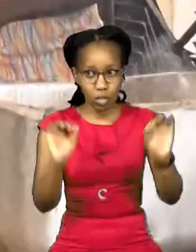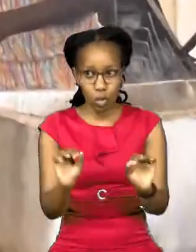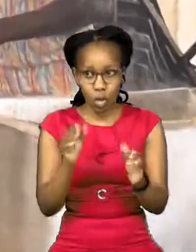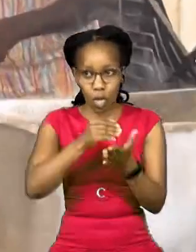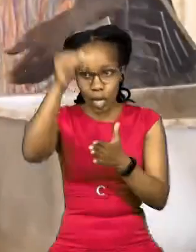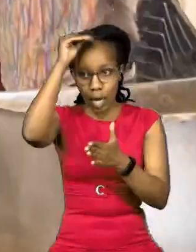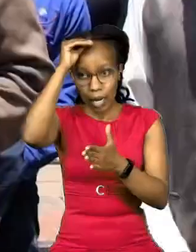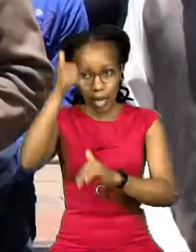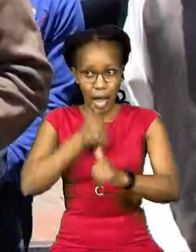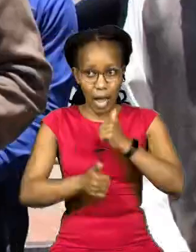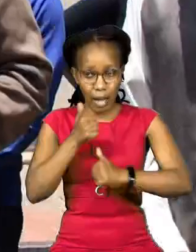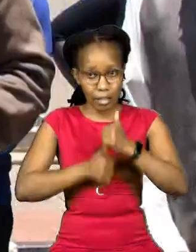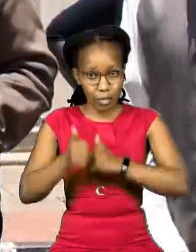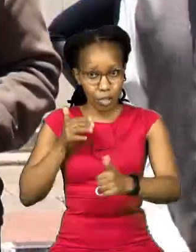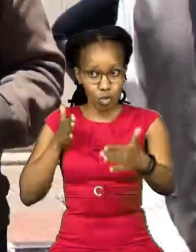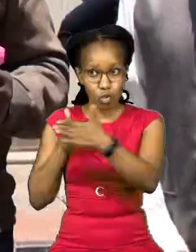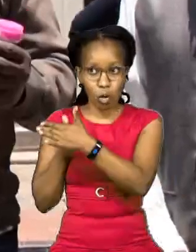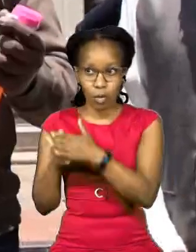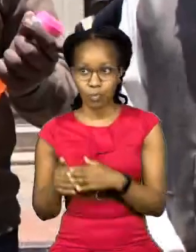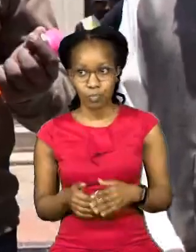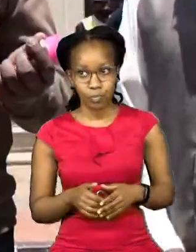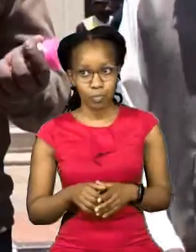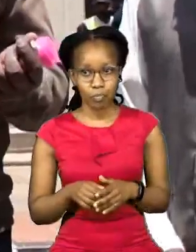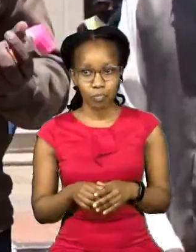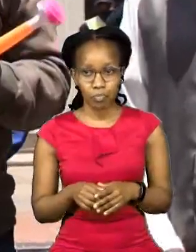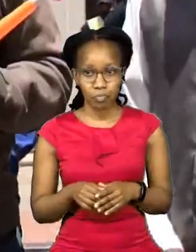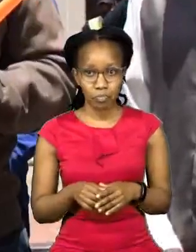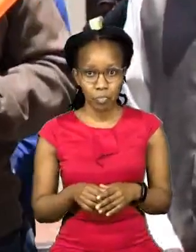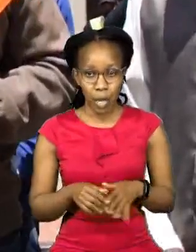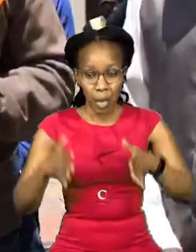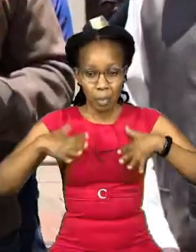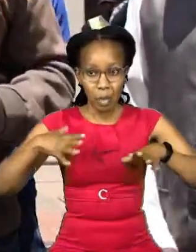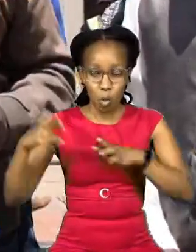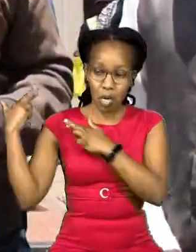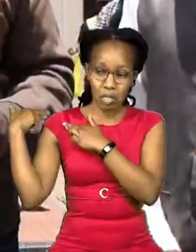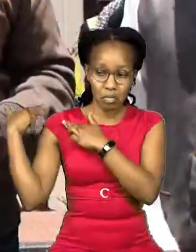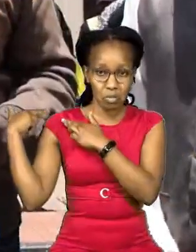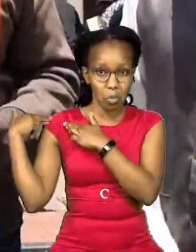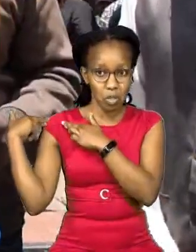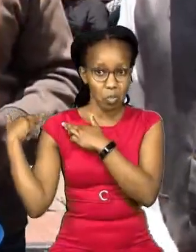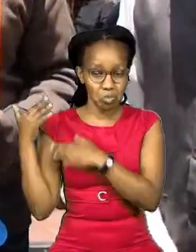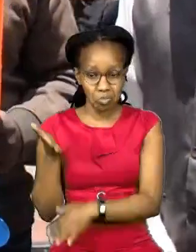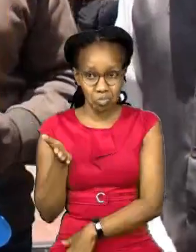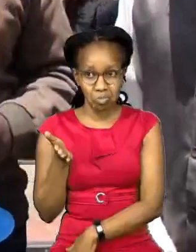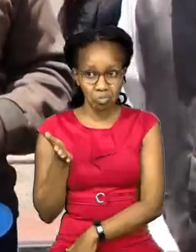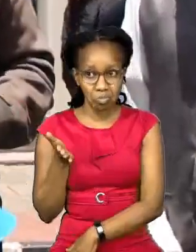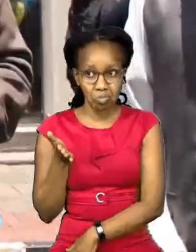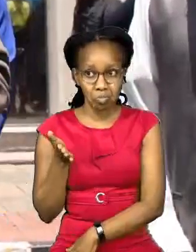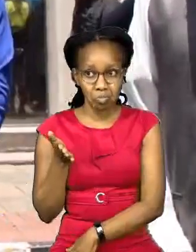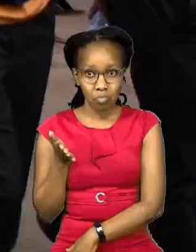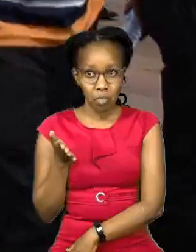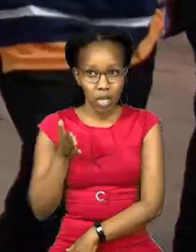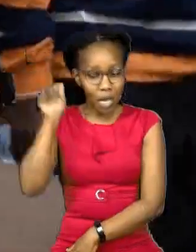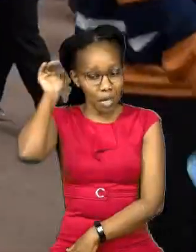activities to a standstill. And people who are in contempt of court should do not even deserve to be given a